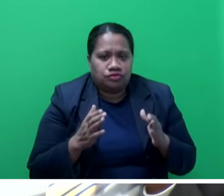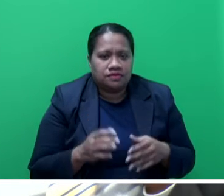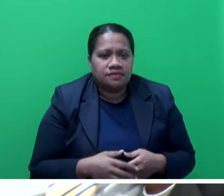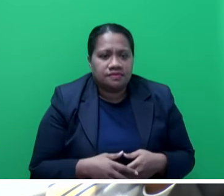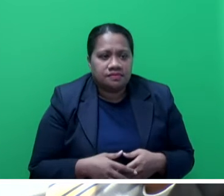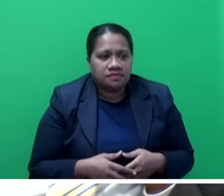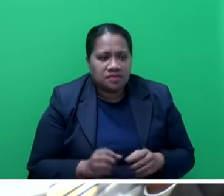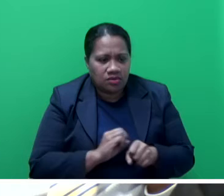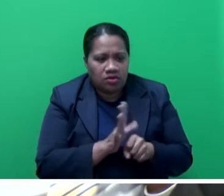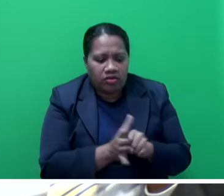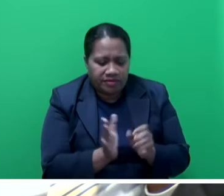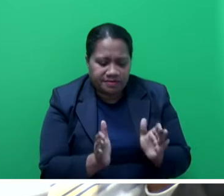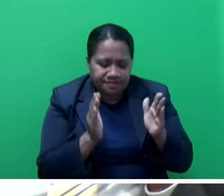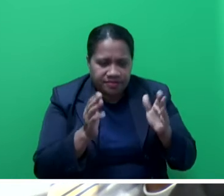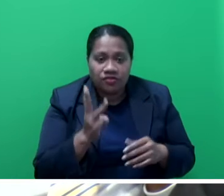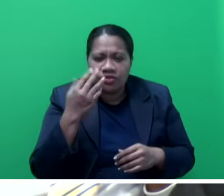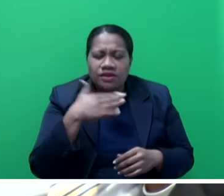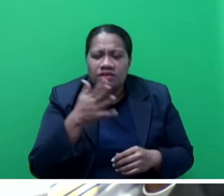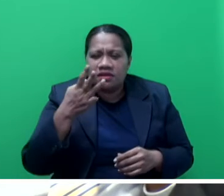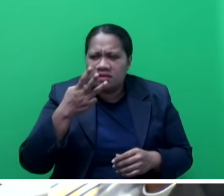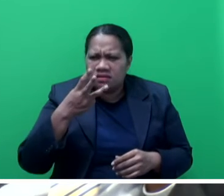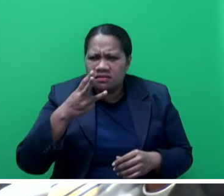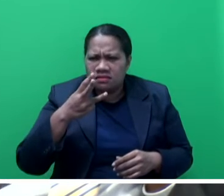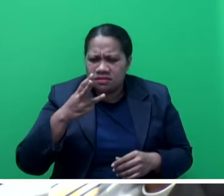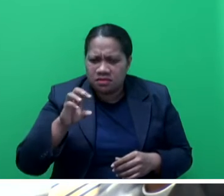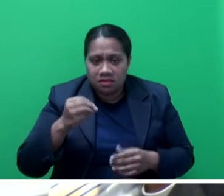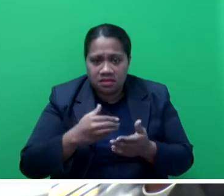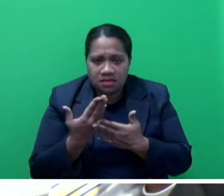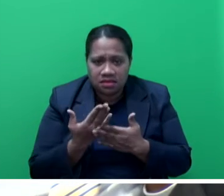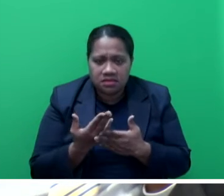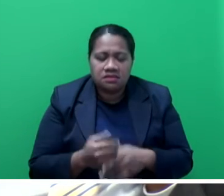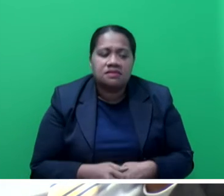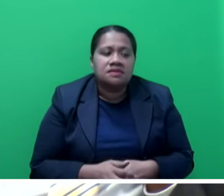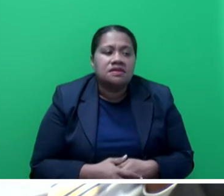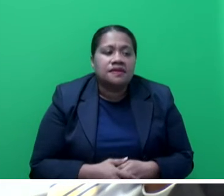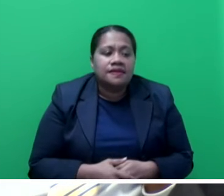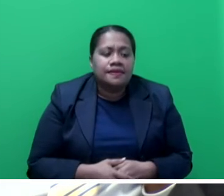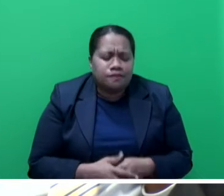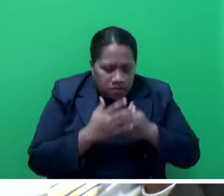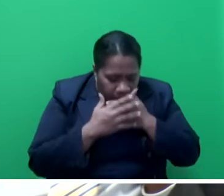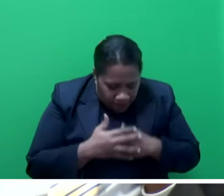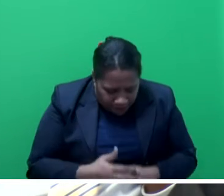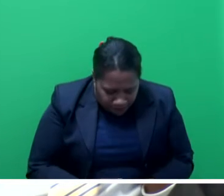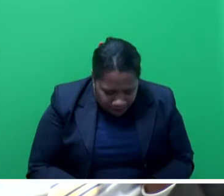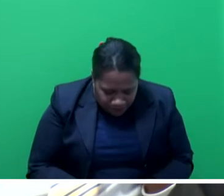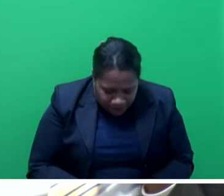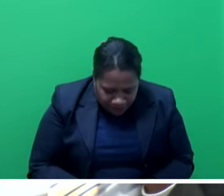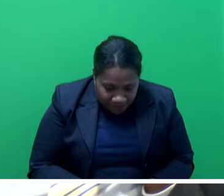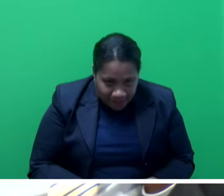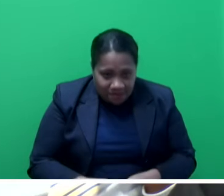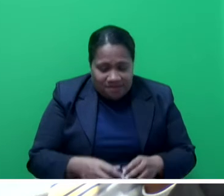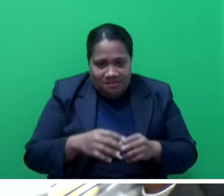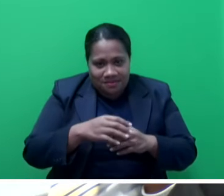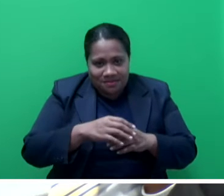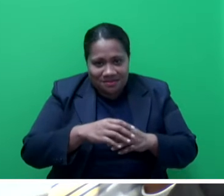Our attention is now focused on the major vaccination campaign ahead of us. The COVAX facility, initiated by WHO,